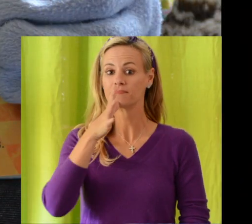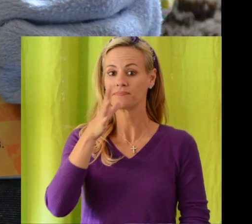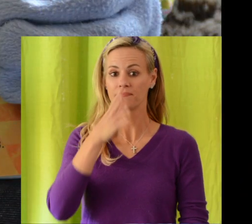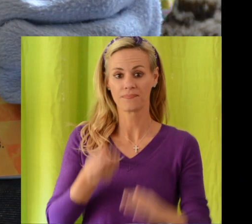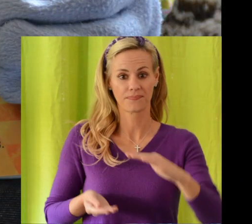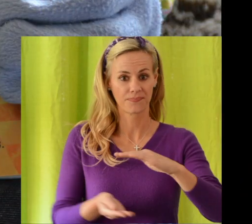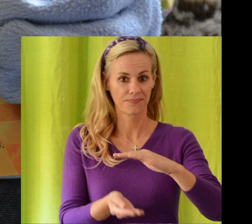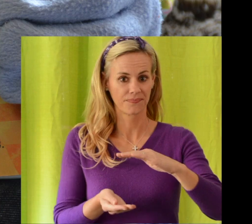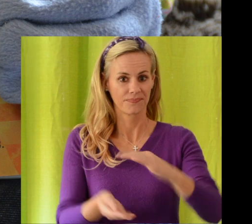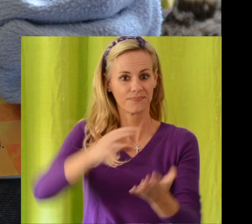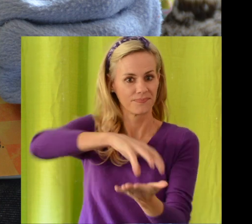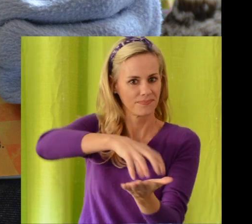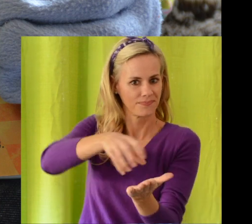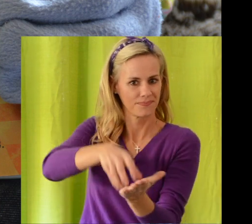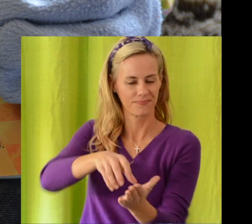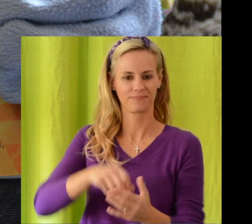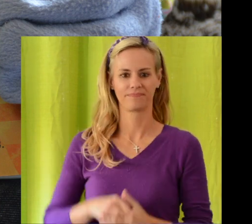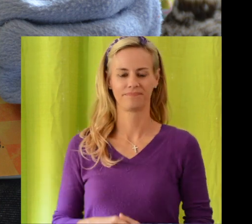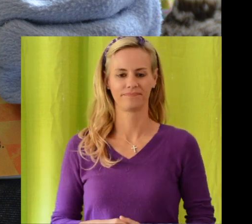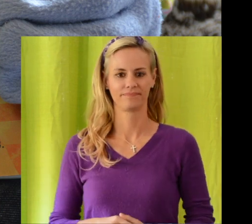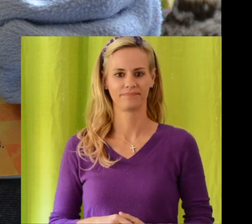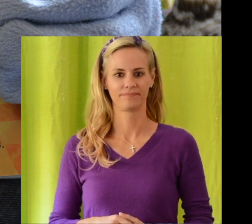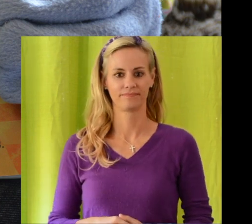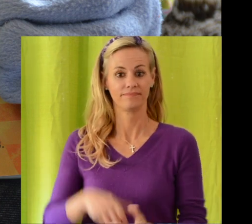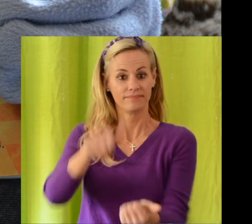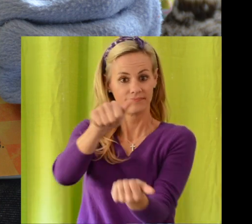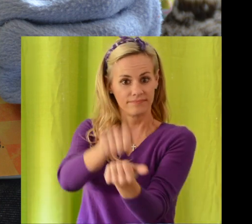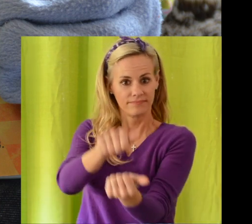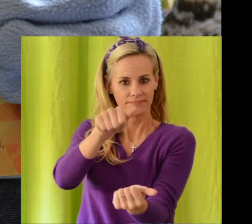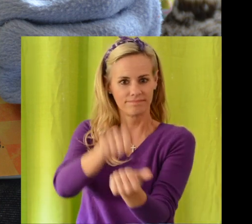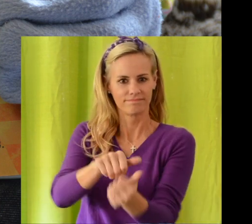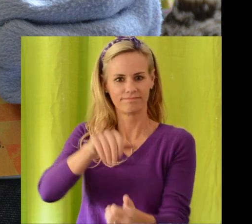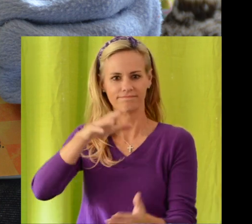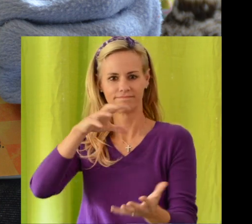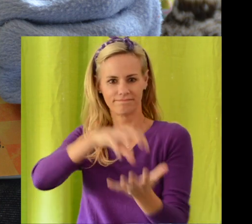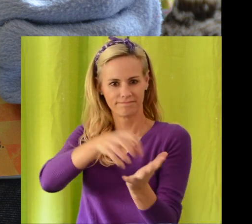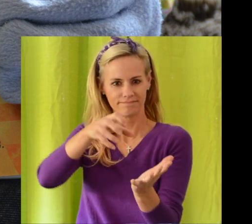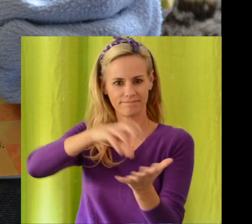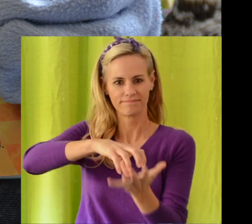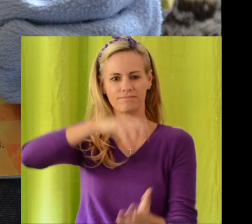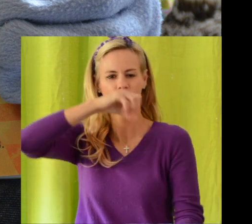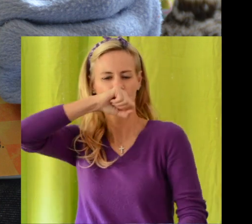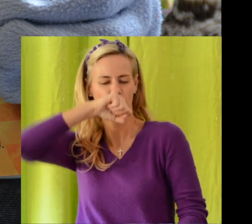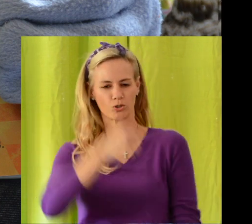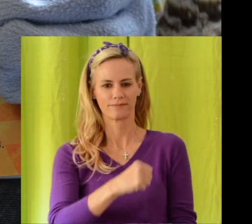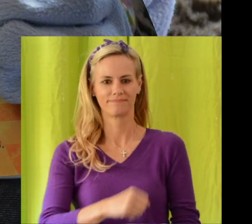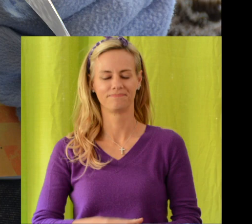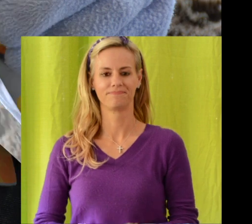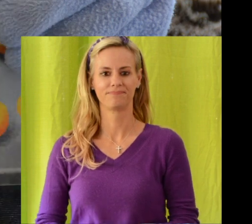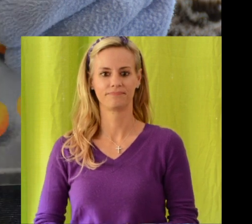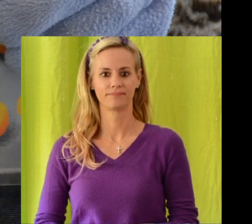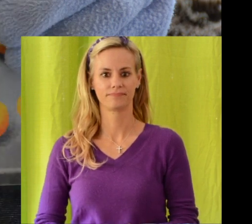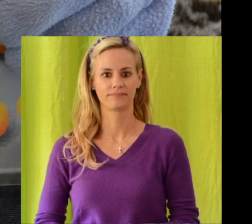Mommy was baking cookies. Alfie loved cookies.